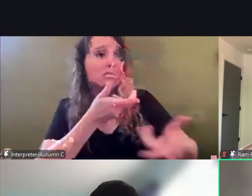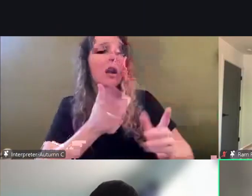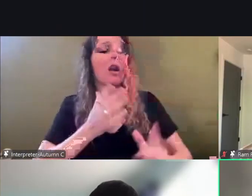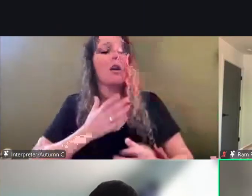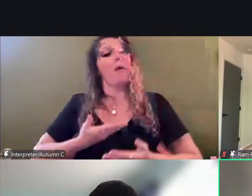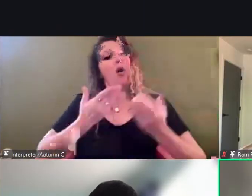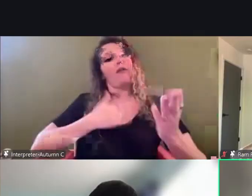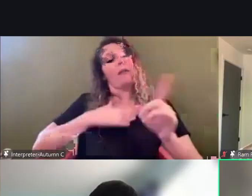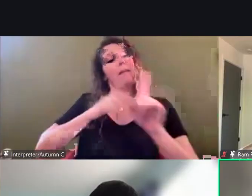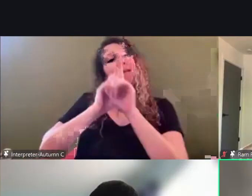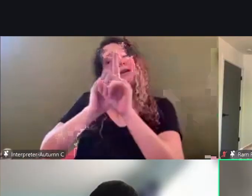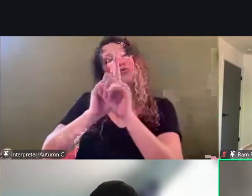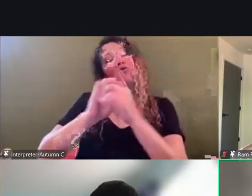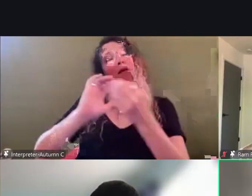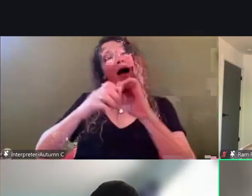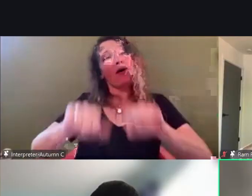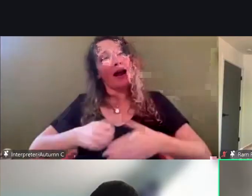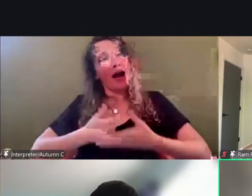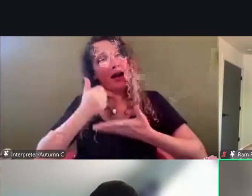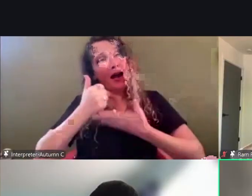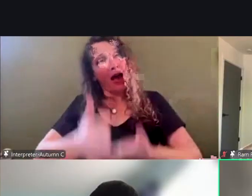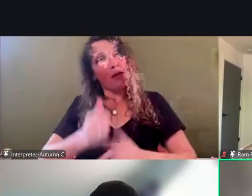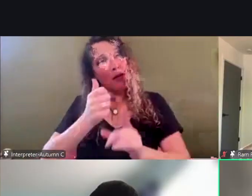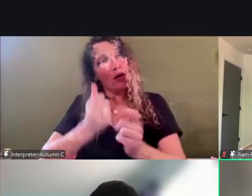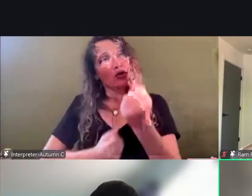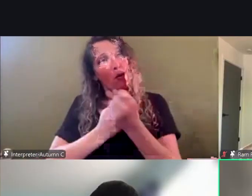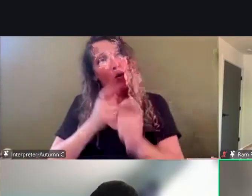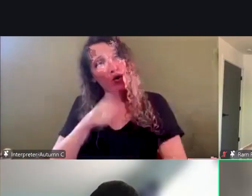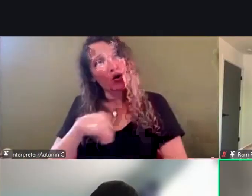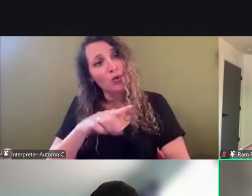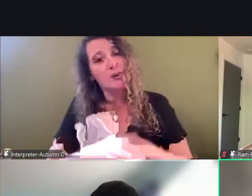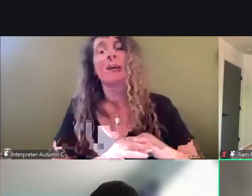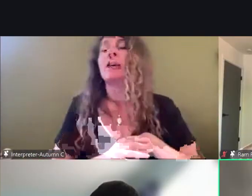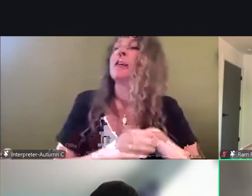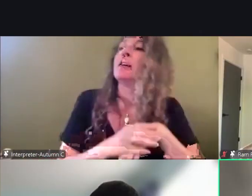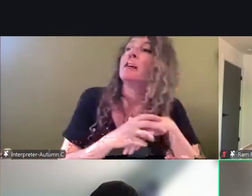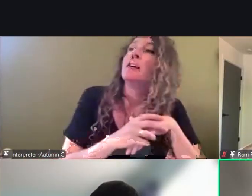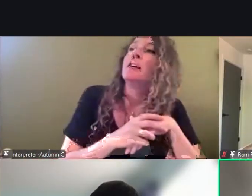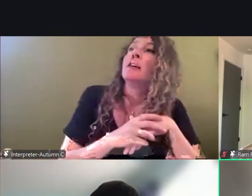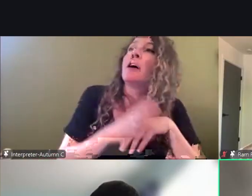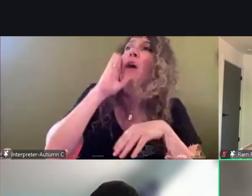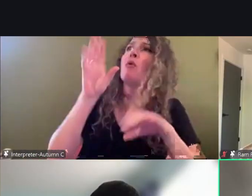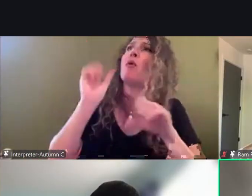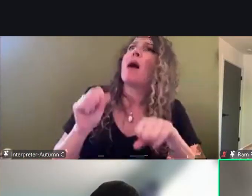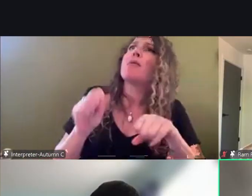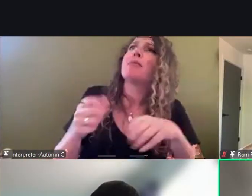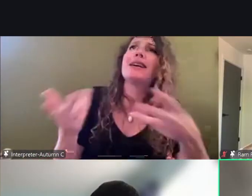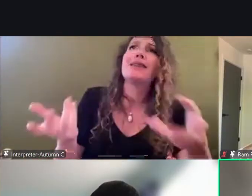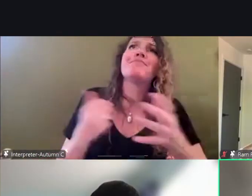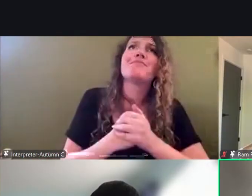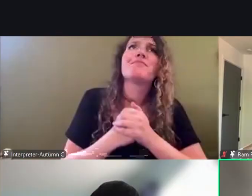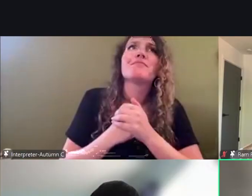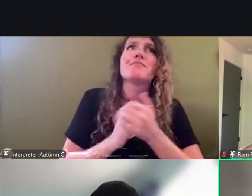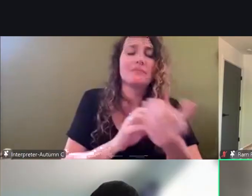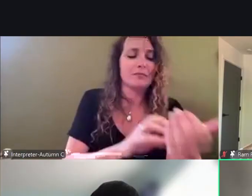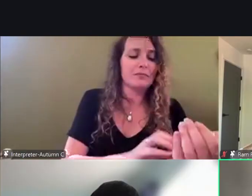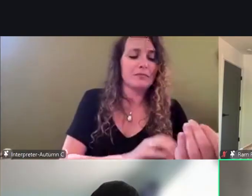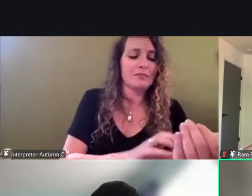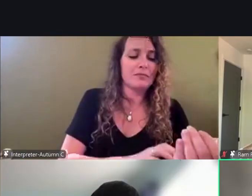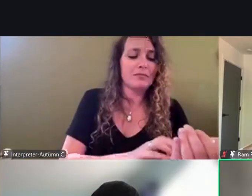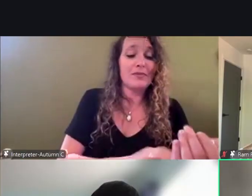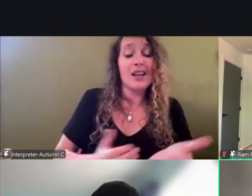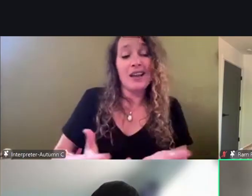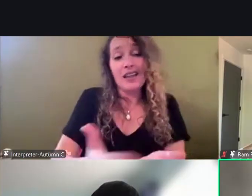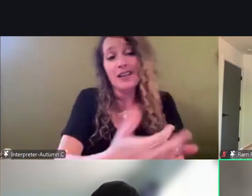mentorship. Like, how can I help support you? And I will say that will probably get you more information from that student rather